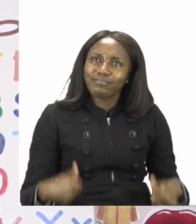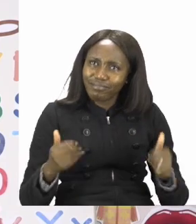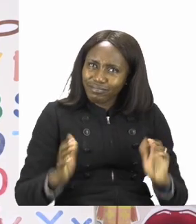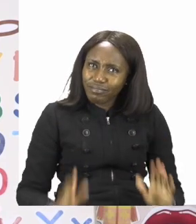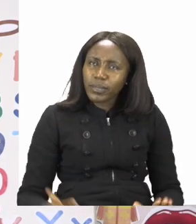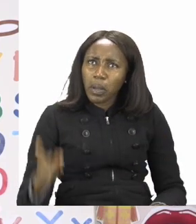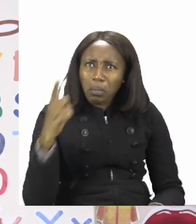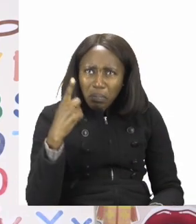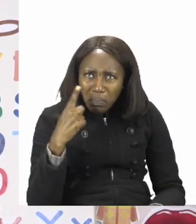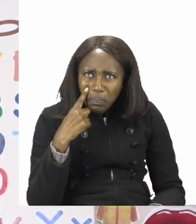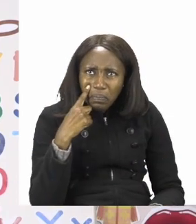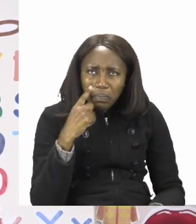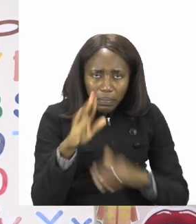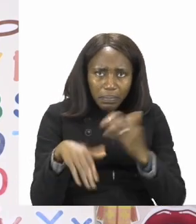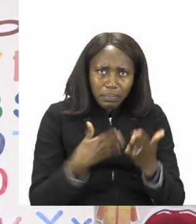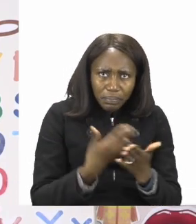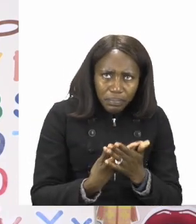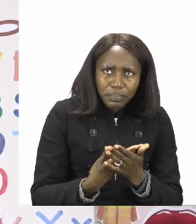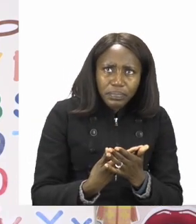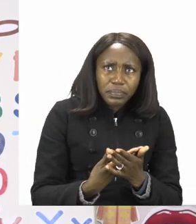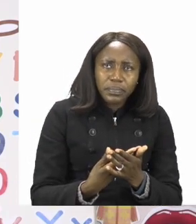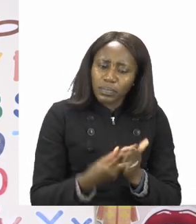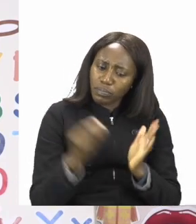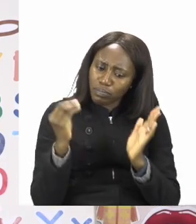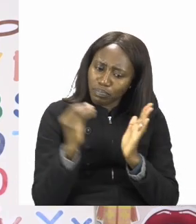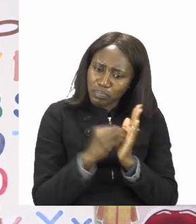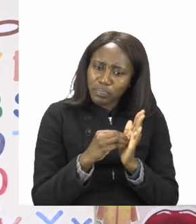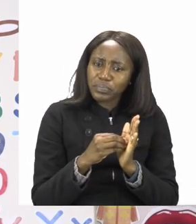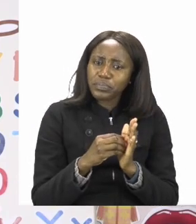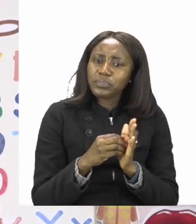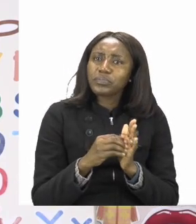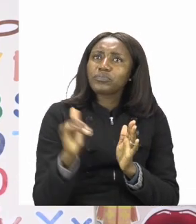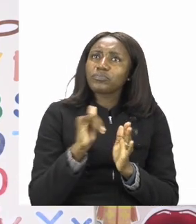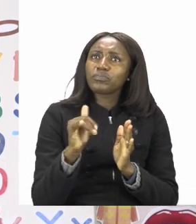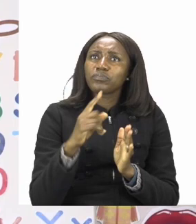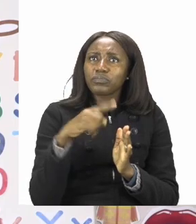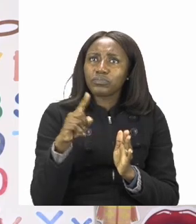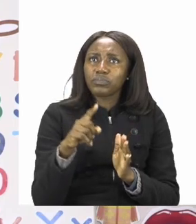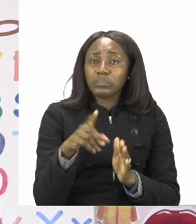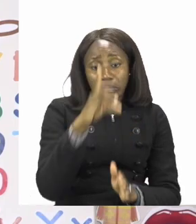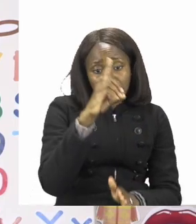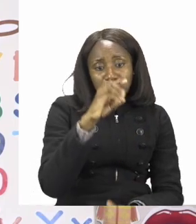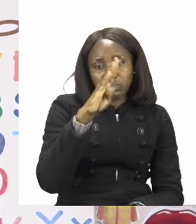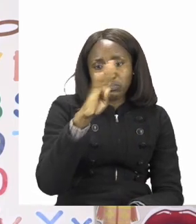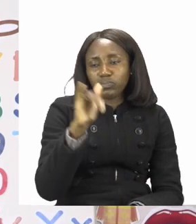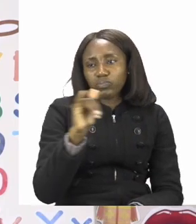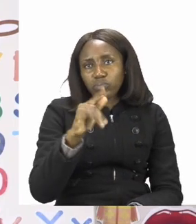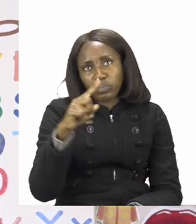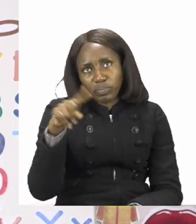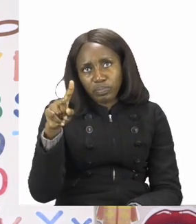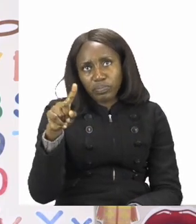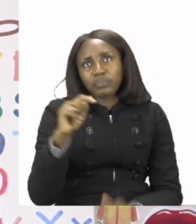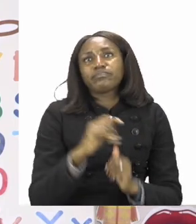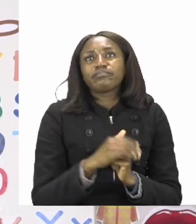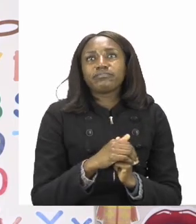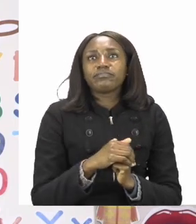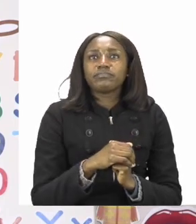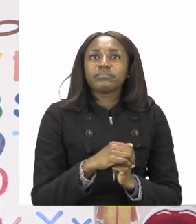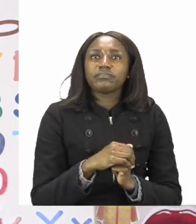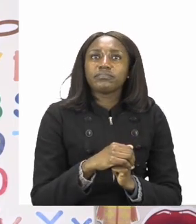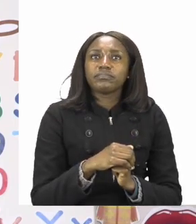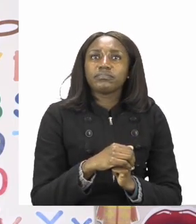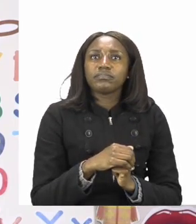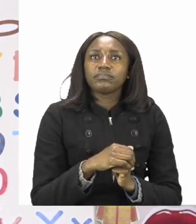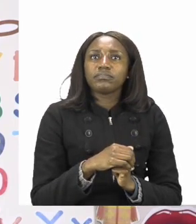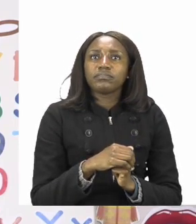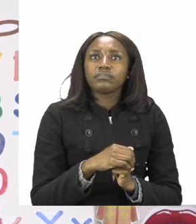look at all the pictures in your exercise. Try and use both phonetic sounds to make the word. The one